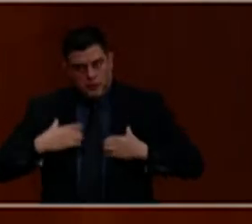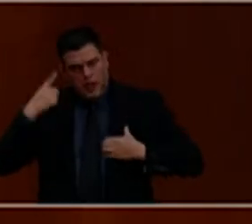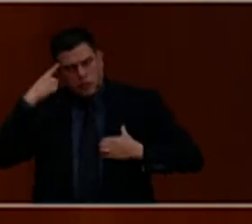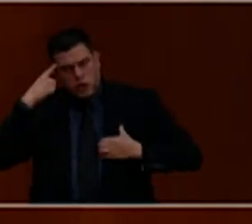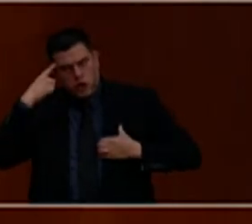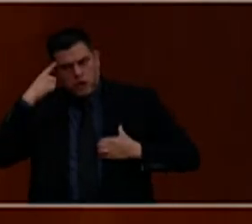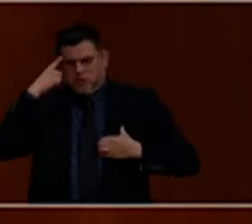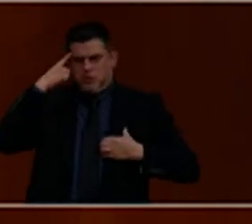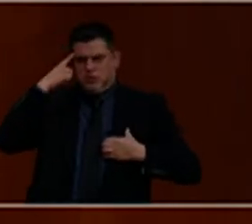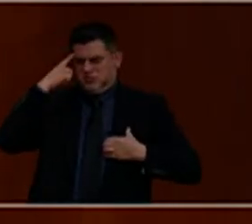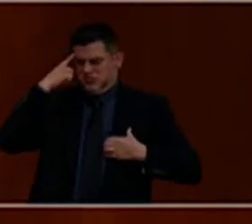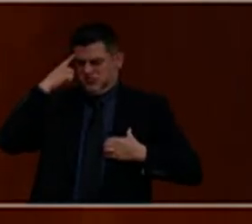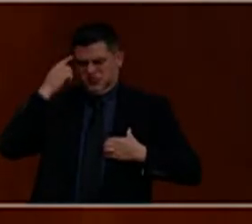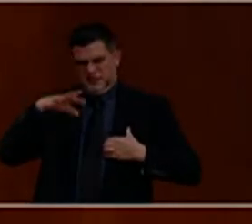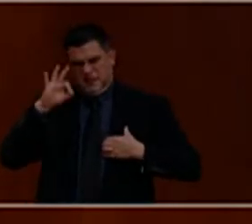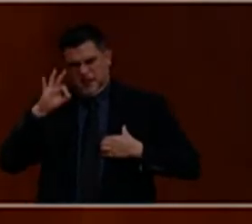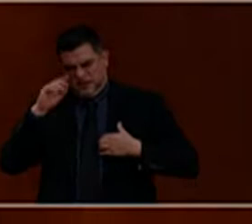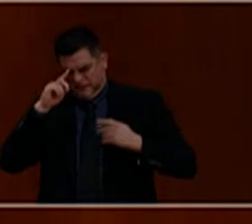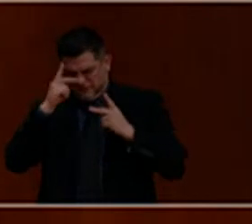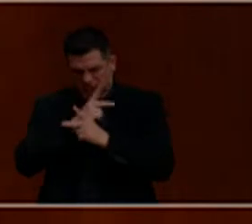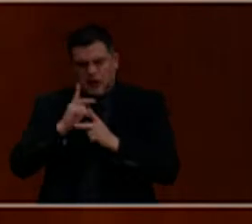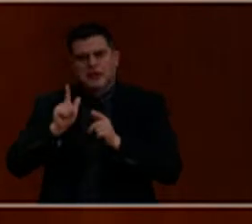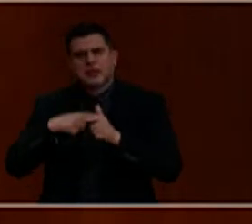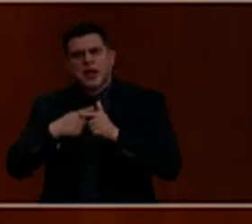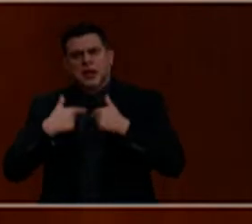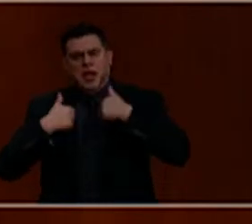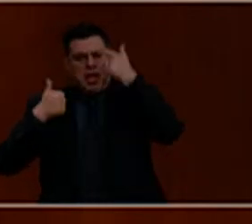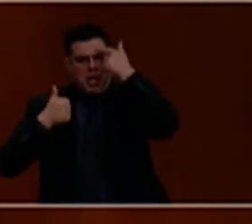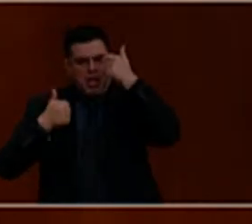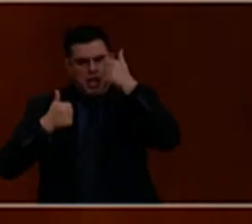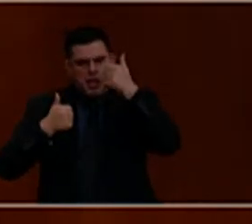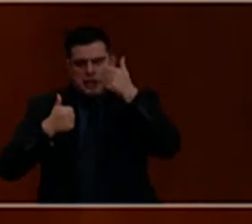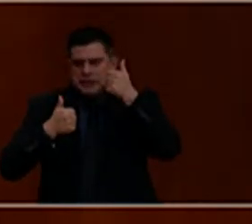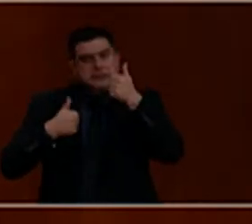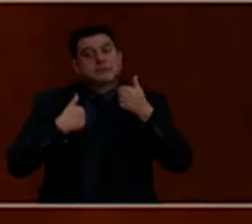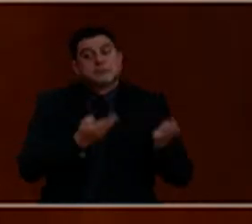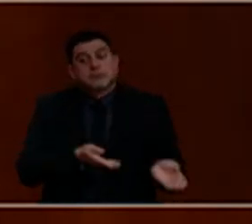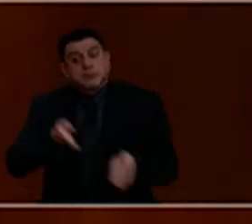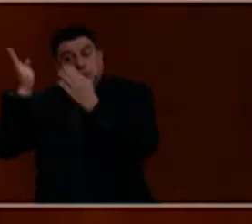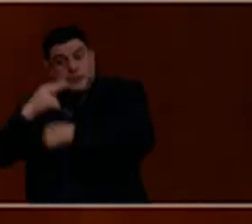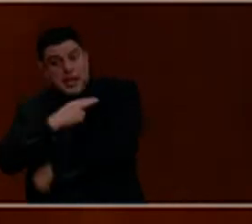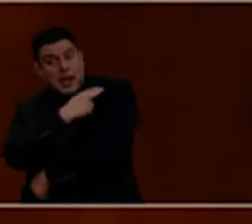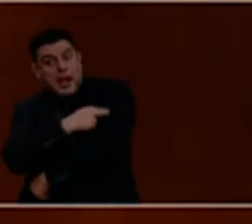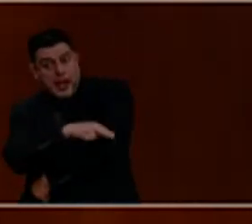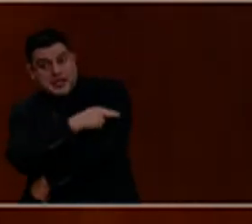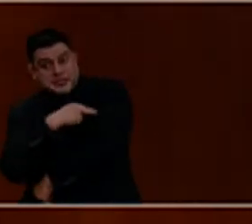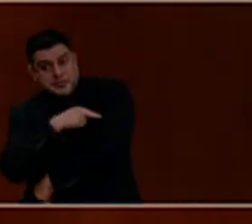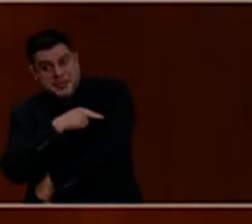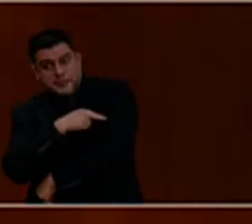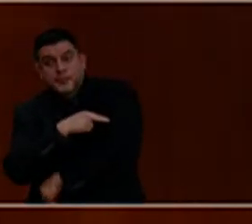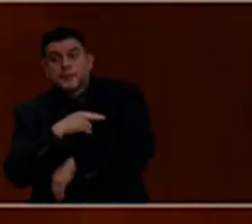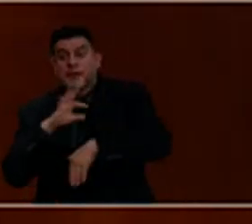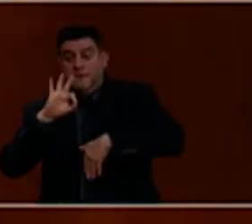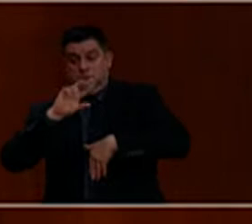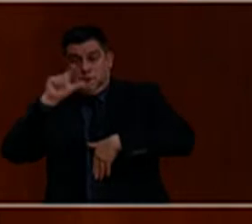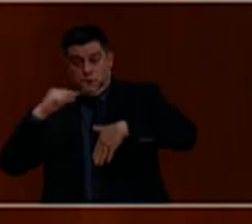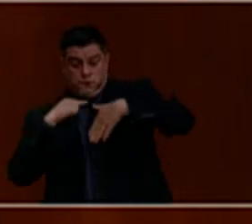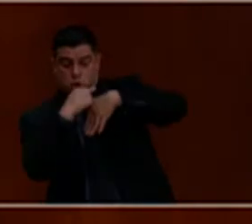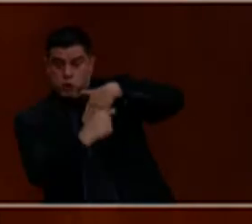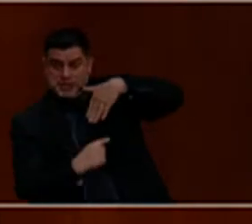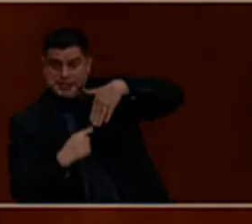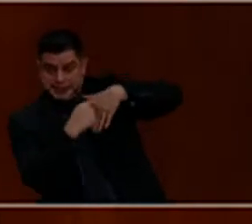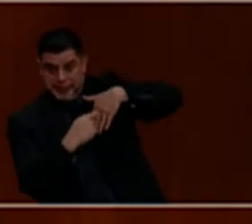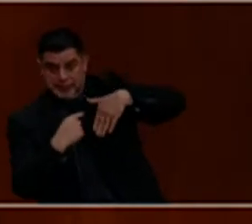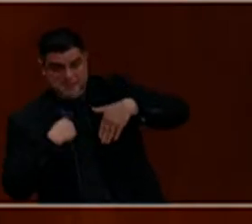first person at the Sacred Heart Ascension on the Emerald Coast to be tested for COVID. And so